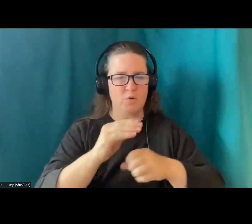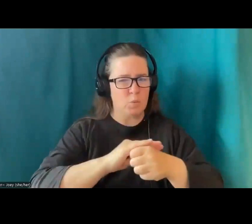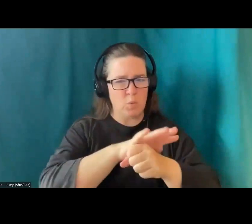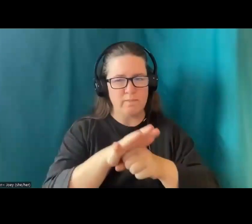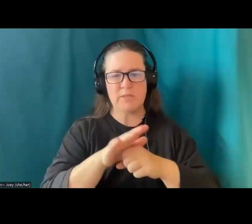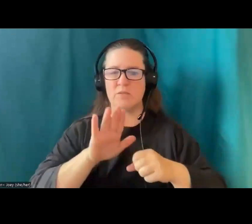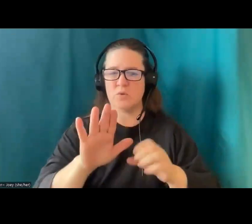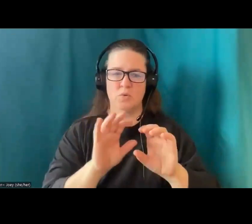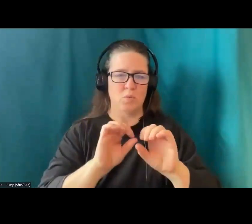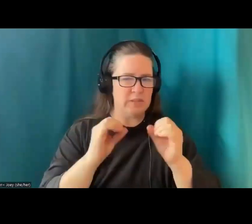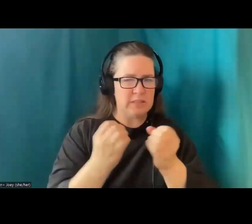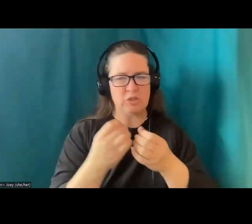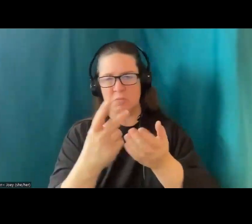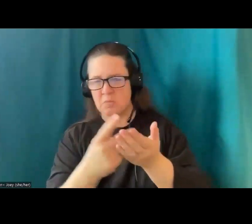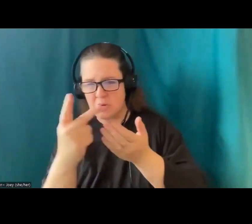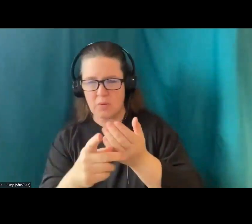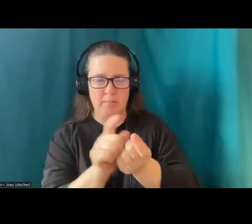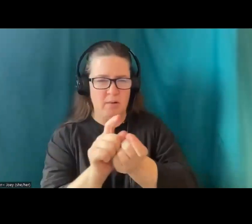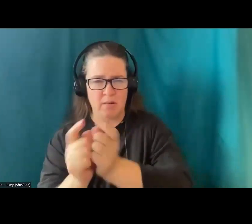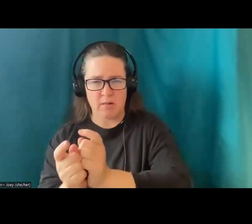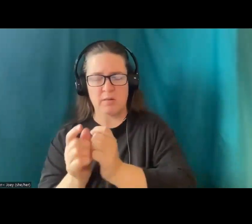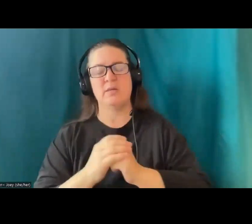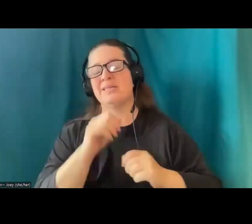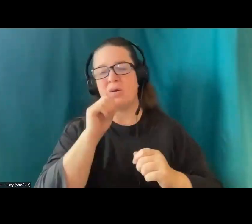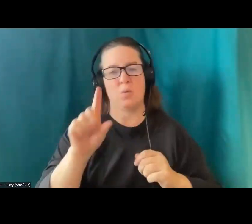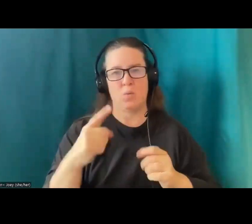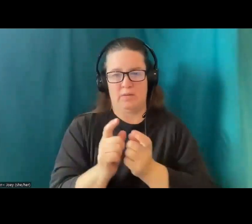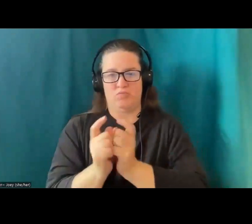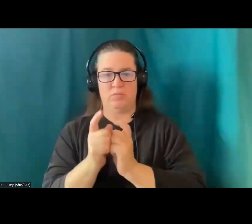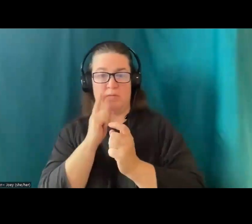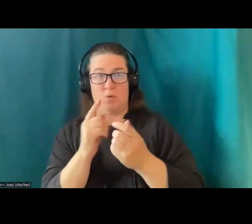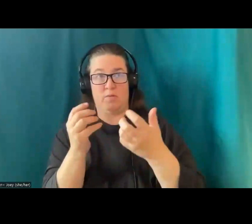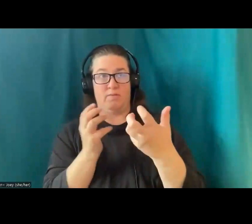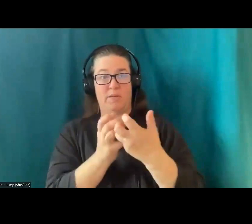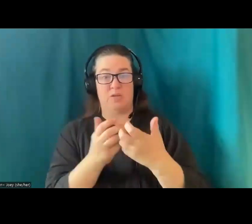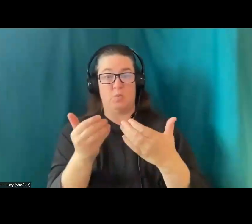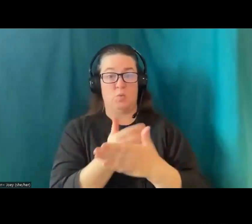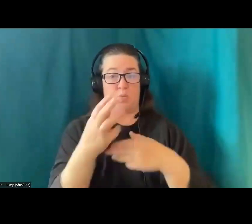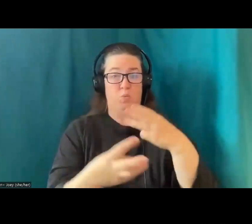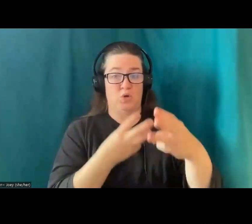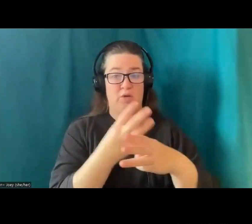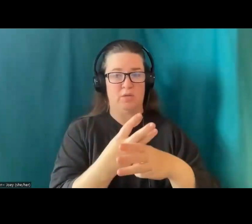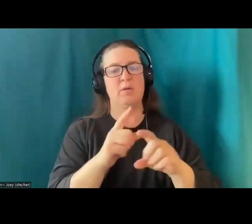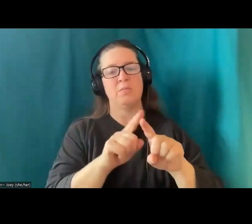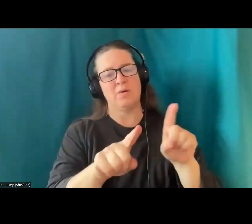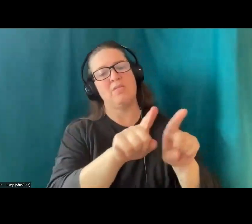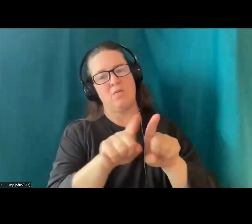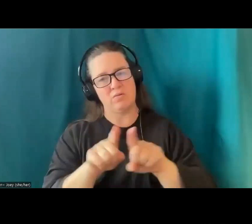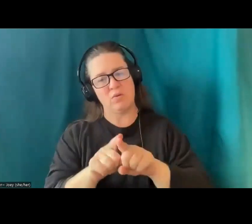not only adapt to this new world, but position yourselves to thrive. The goal of this program is to help you achieve